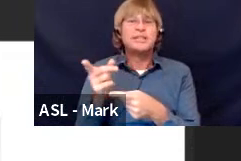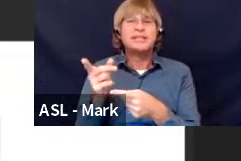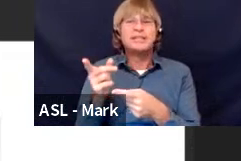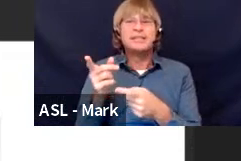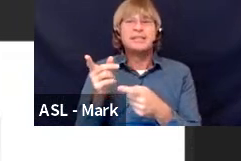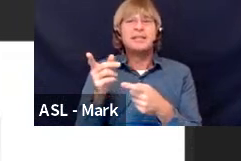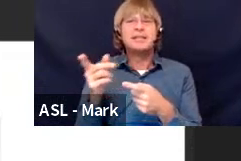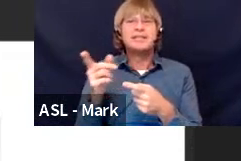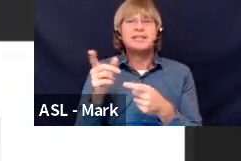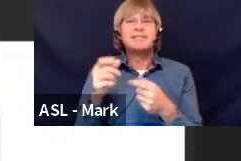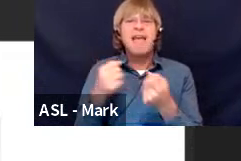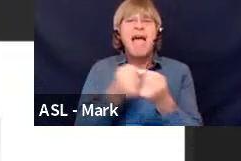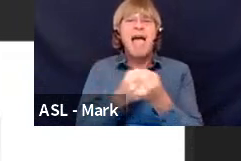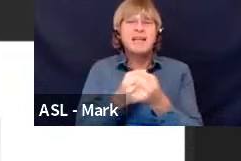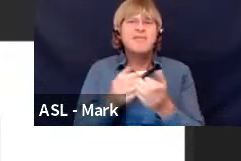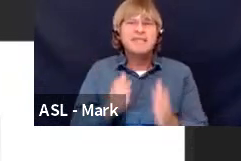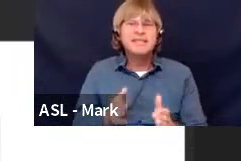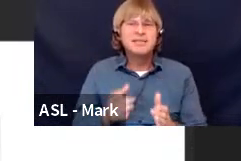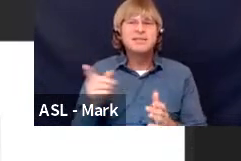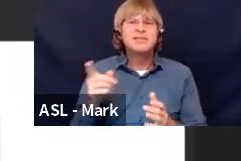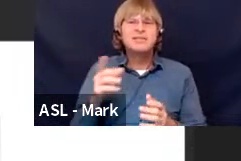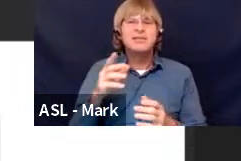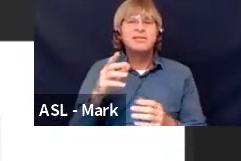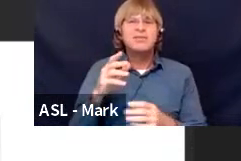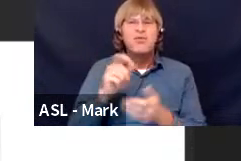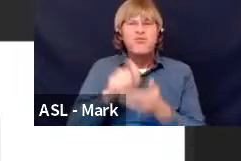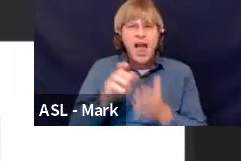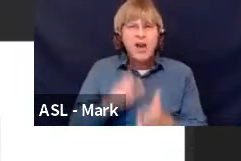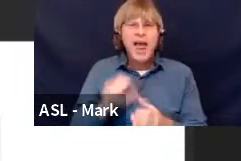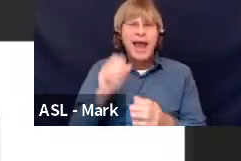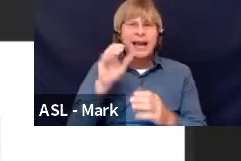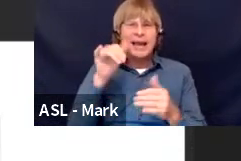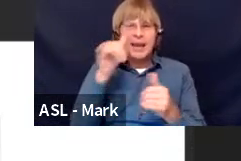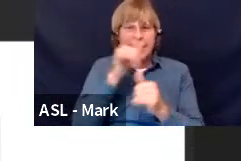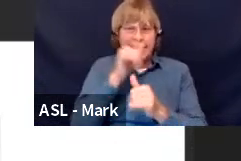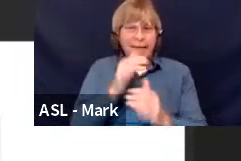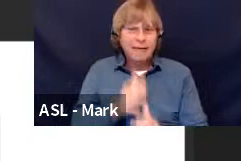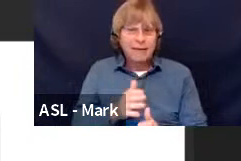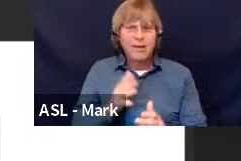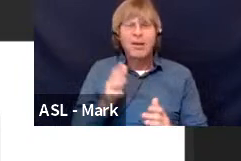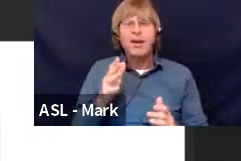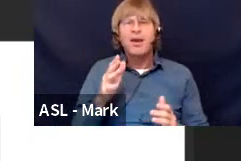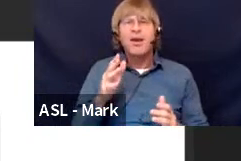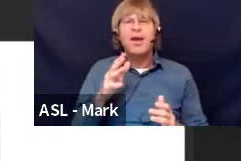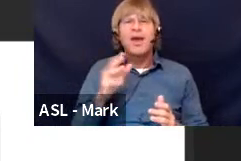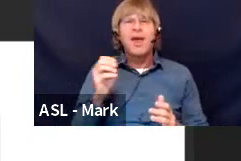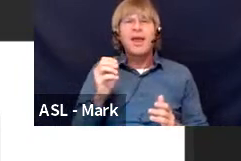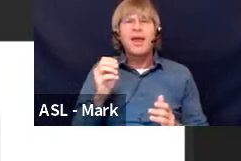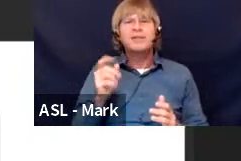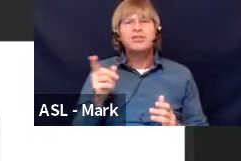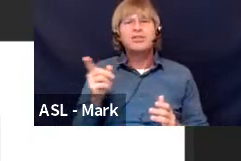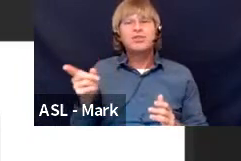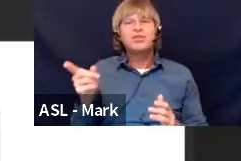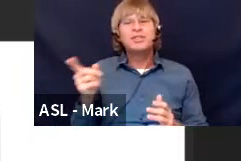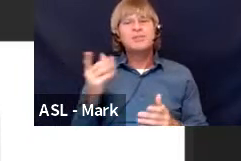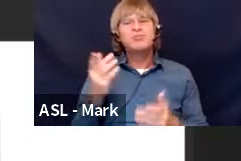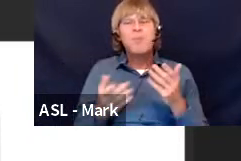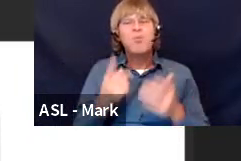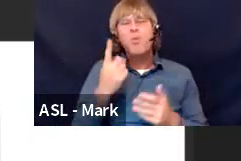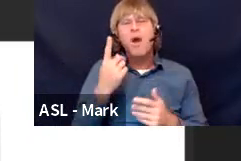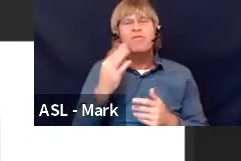uh, she's an activist, she's a writer and comedian, and she is probably one